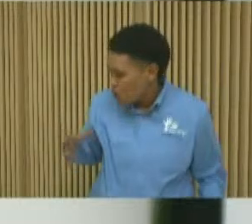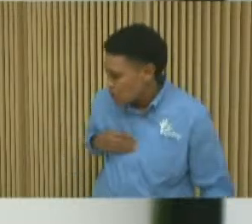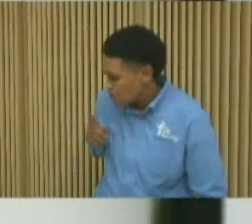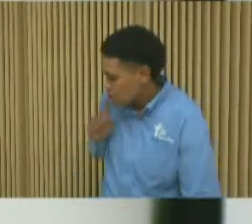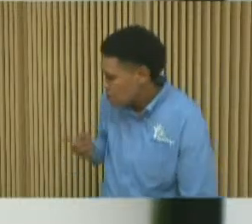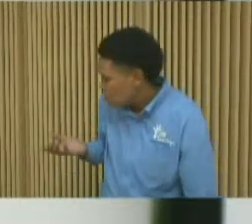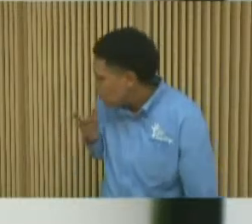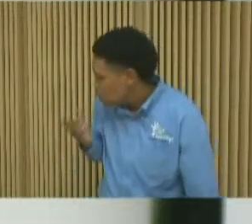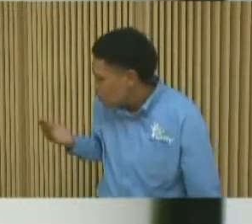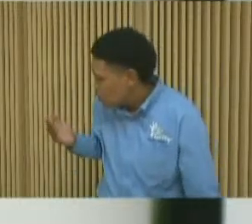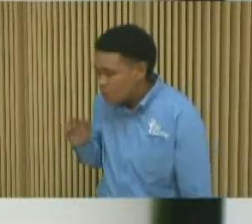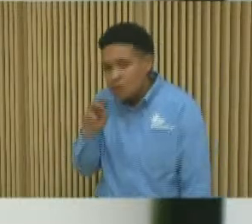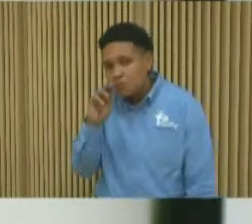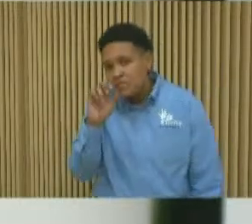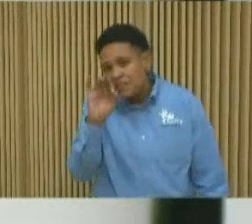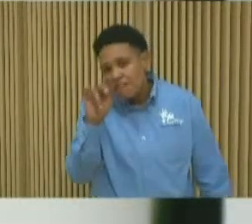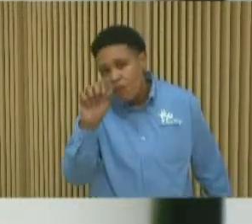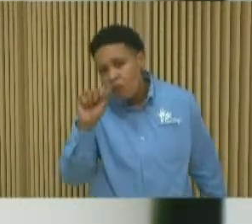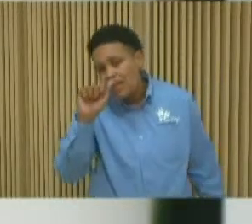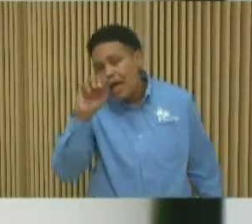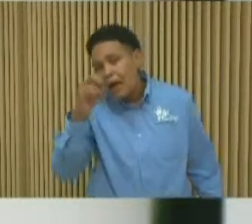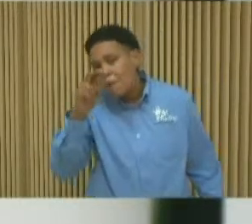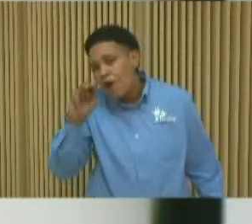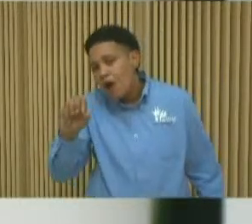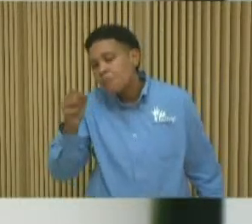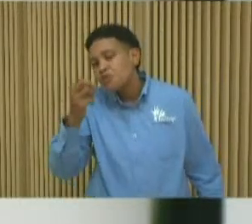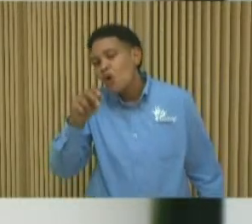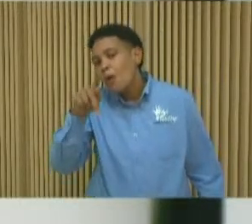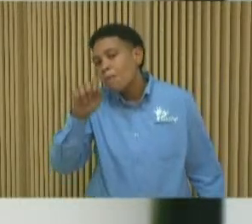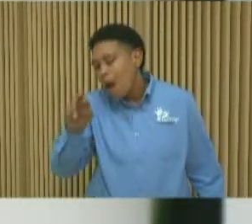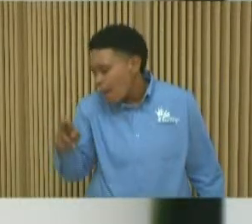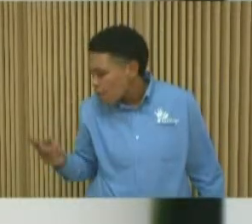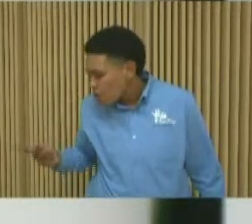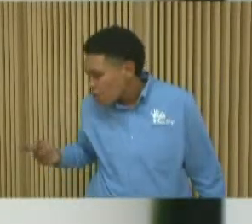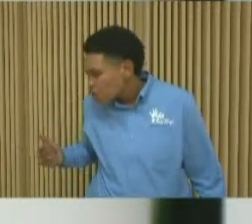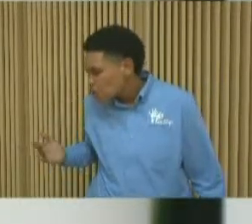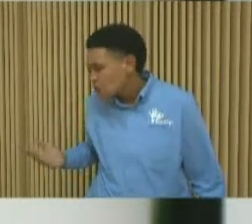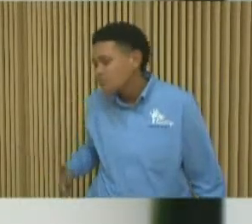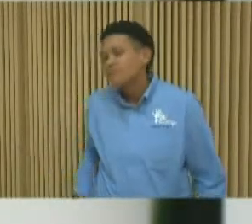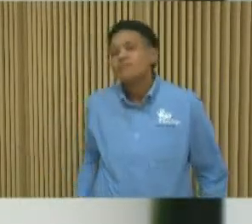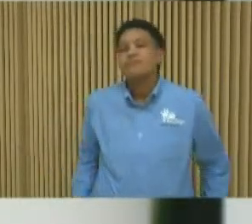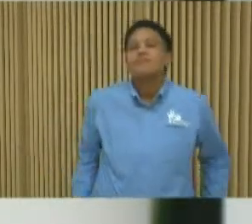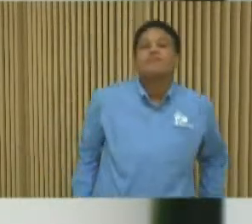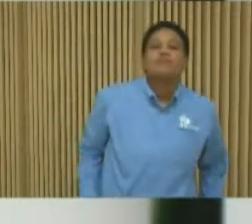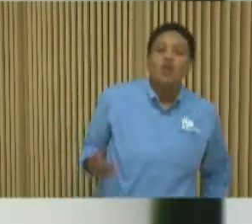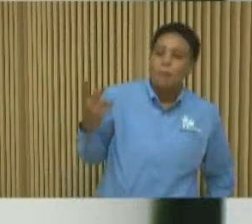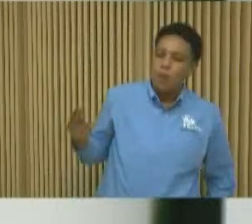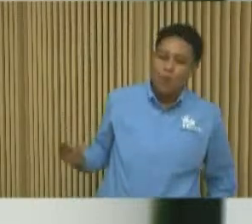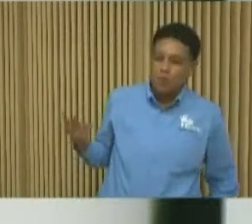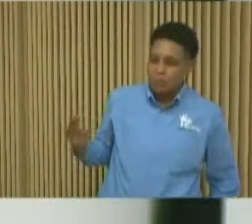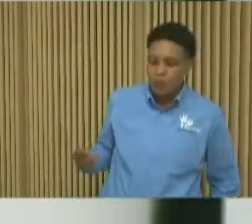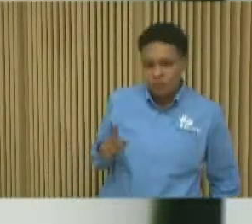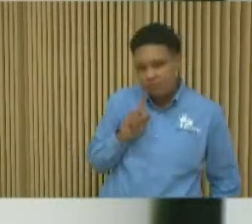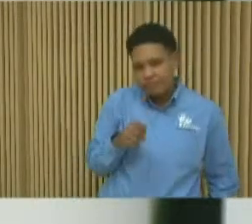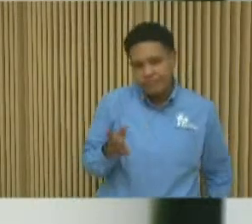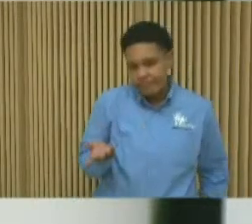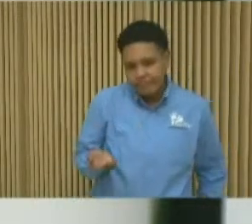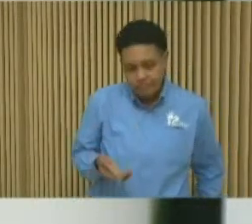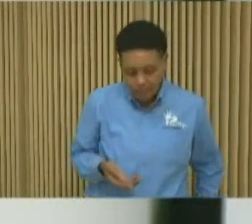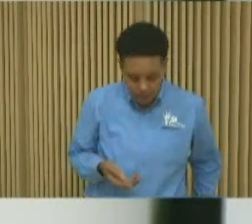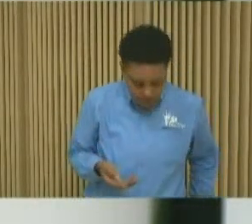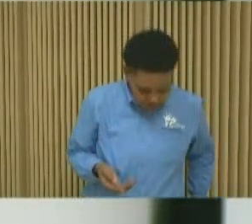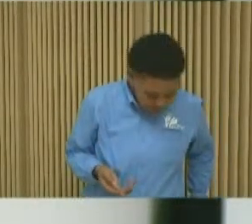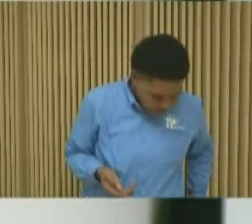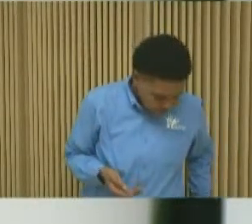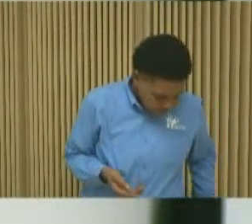one? Mrs. Fox Abrams or Mrs. Palmer? Or Well, both? okay, You can both Okay. respond. Right, so